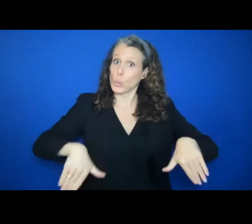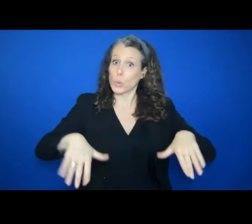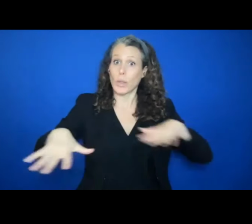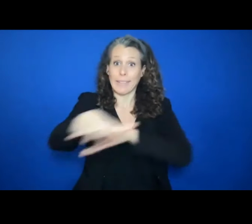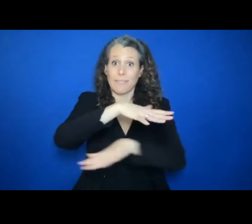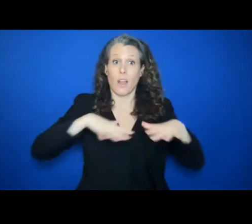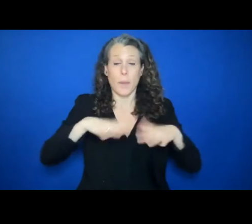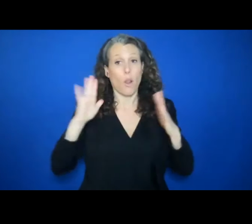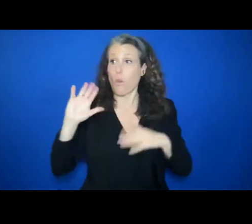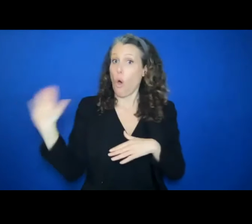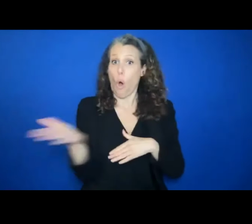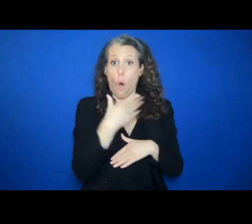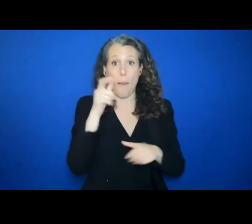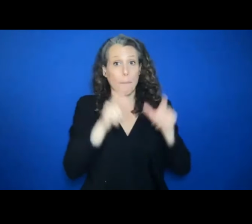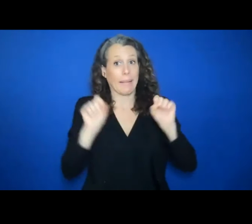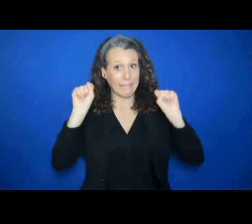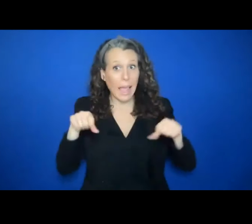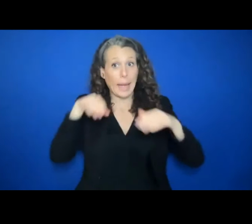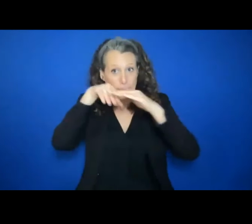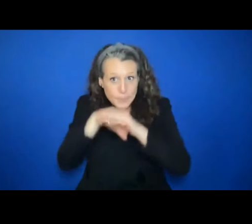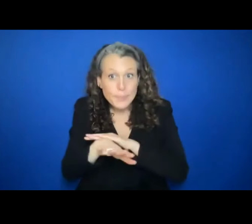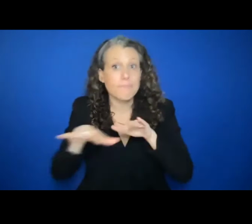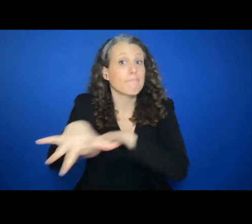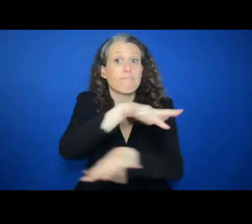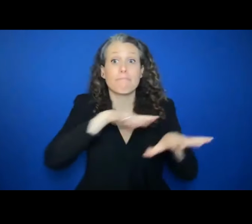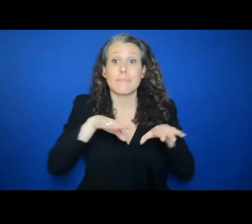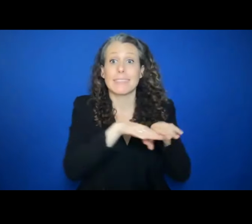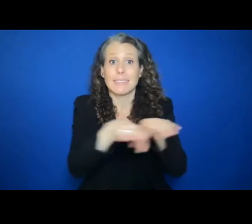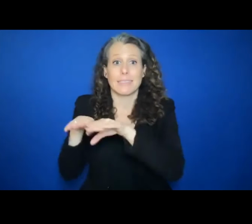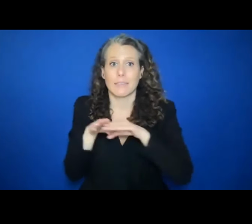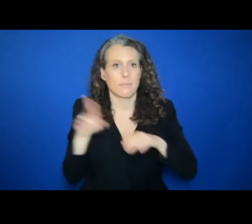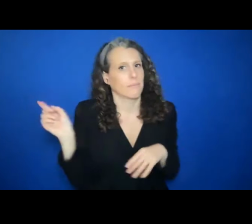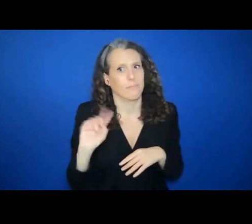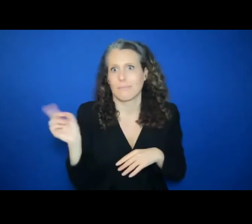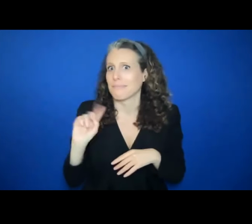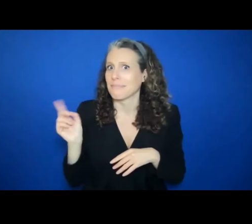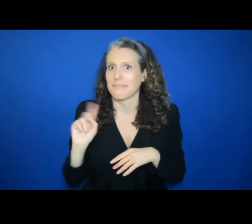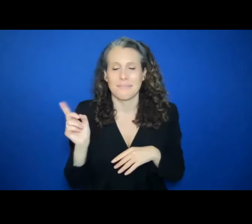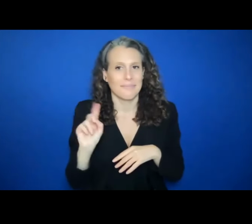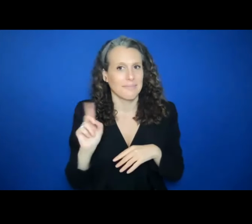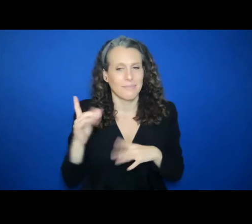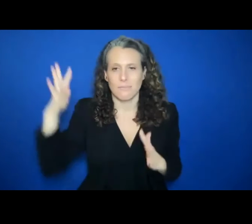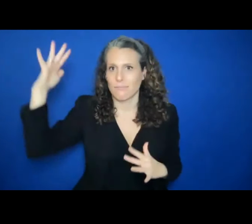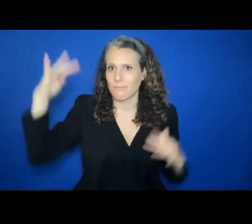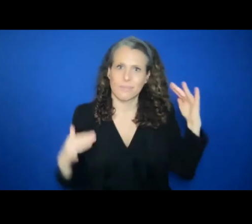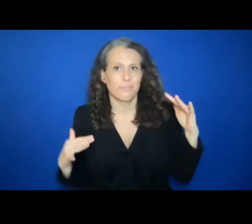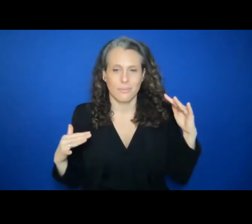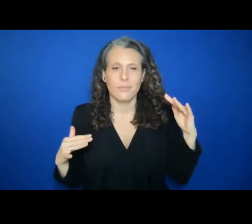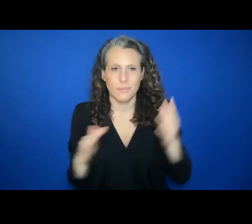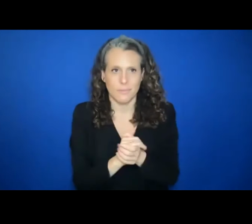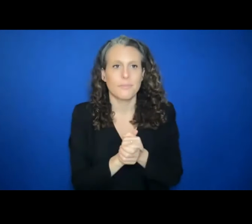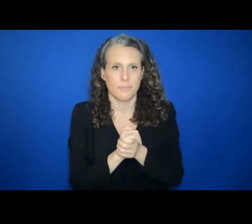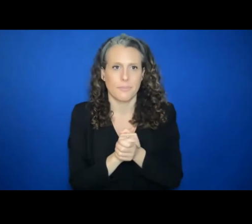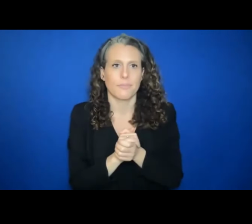share equally. It's actually, they're value loaded and are representative of the majority,